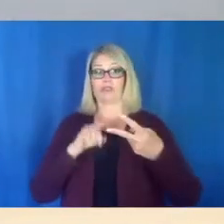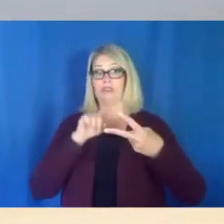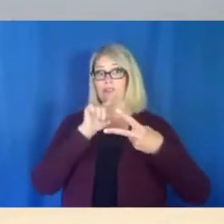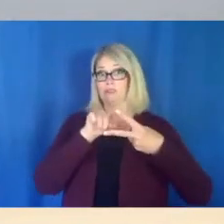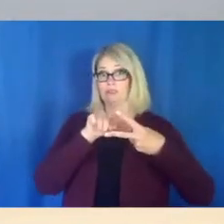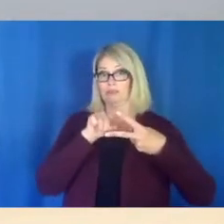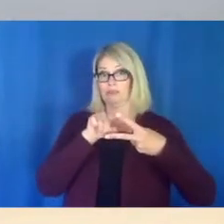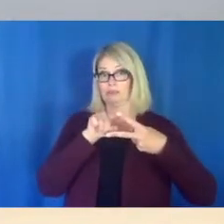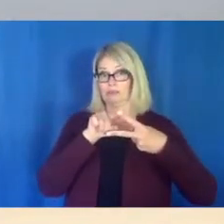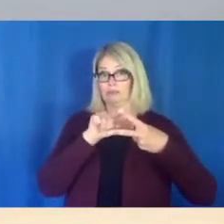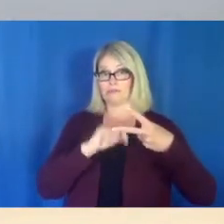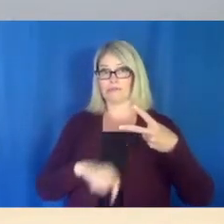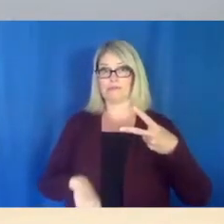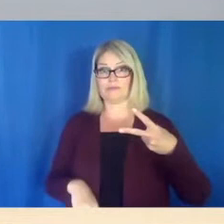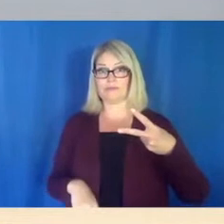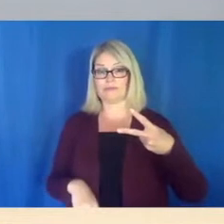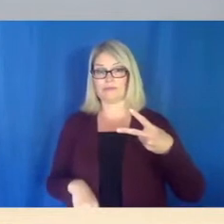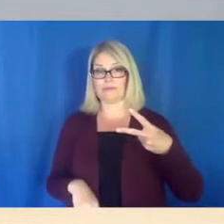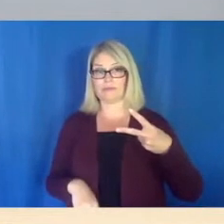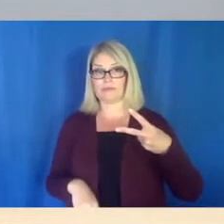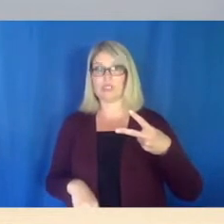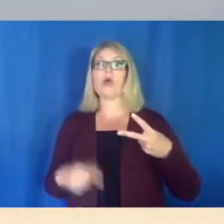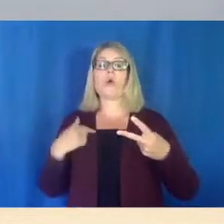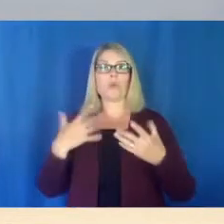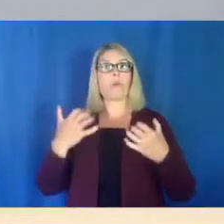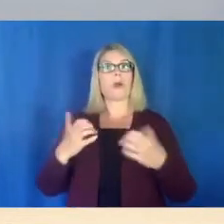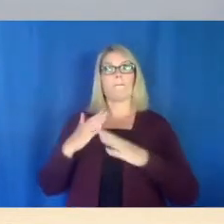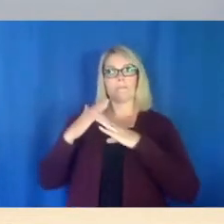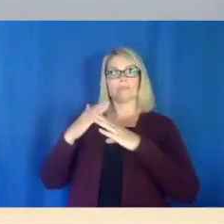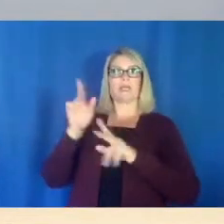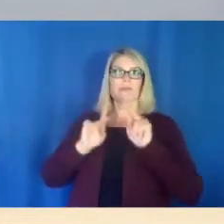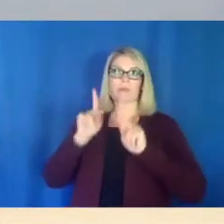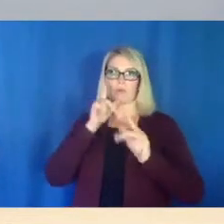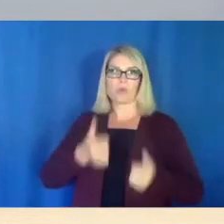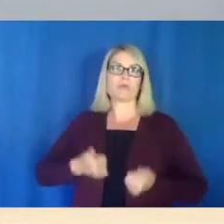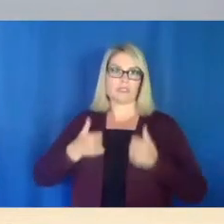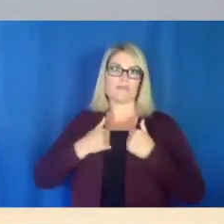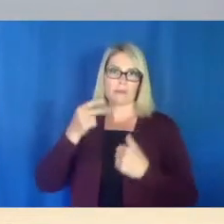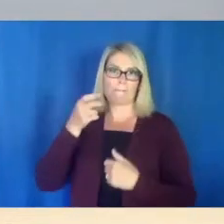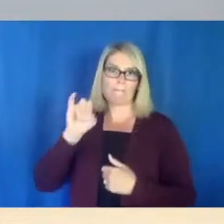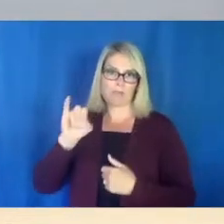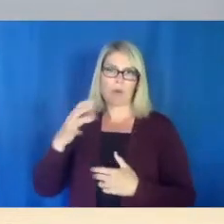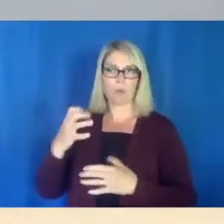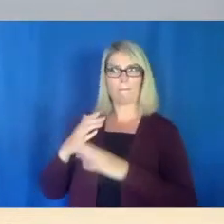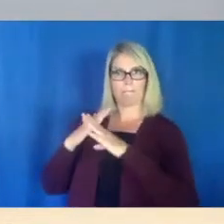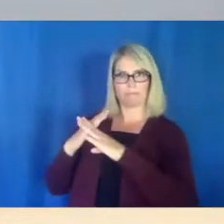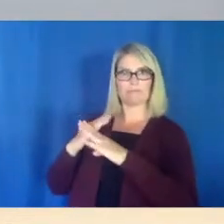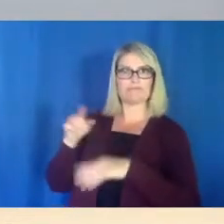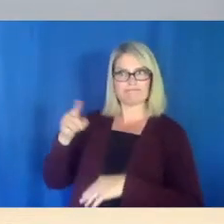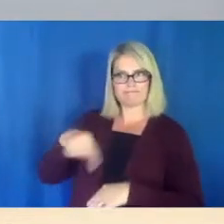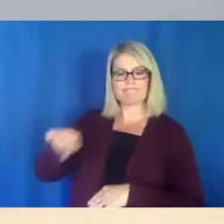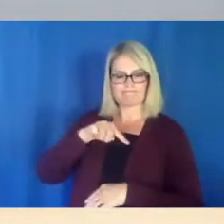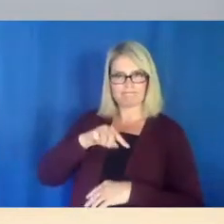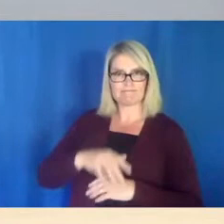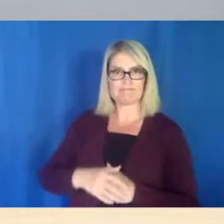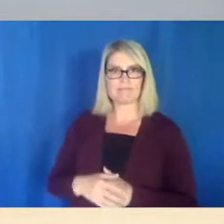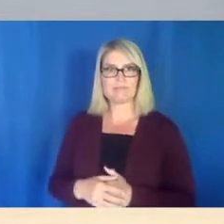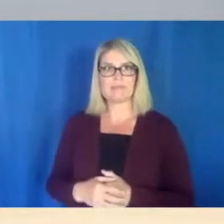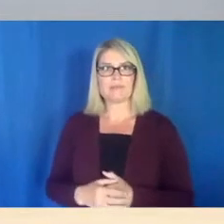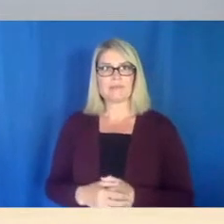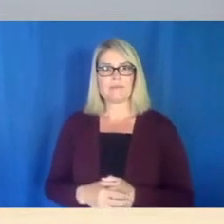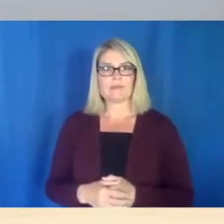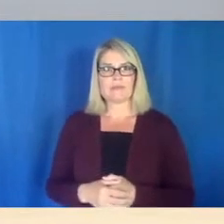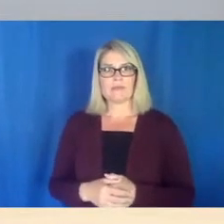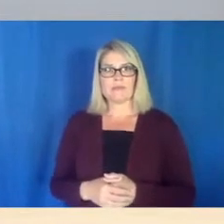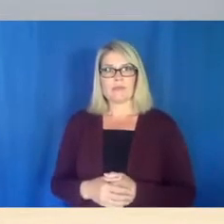we really want to try to protect Islanders, and by trying to make sure that at